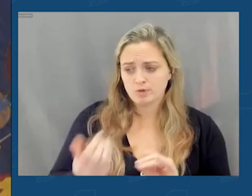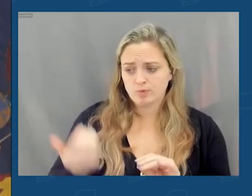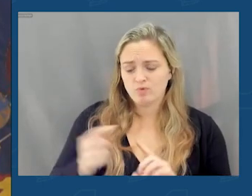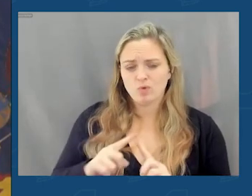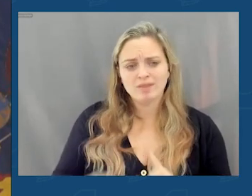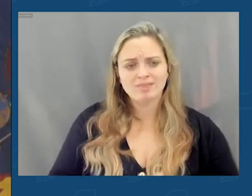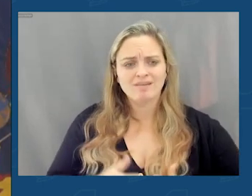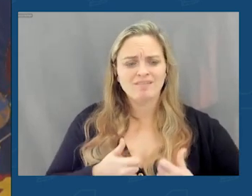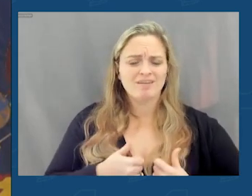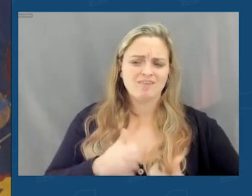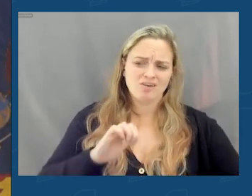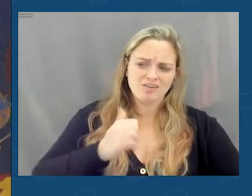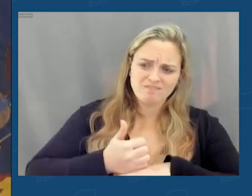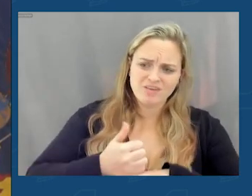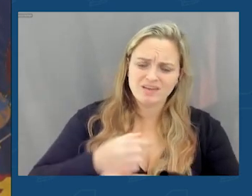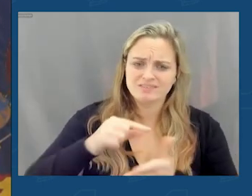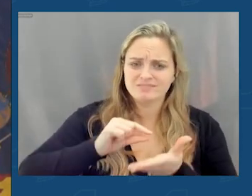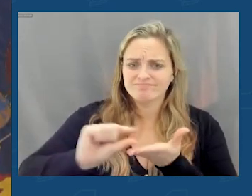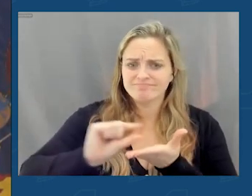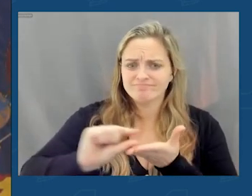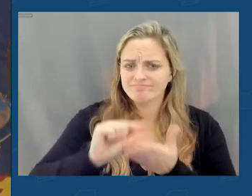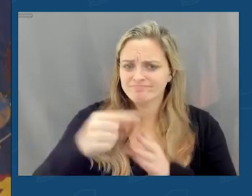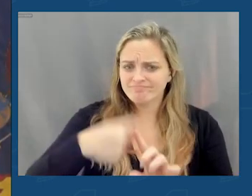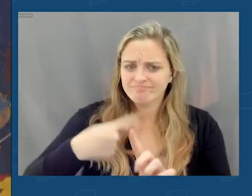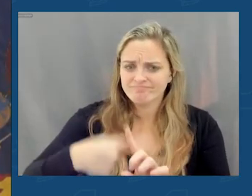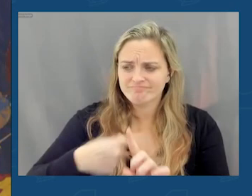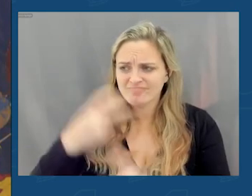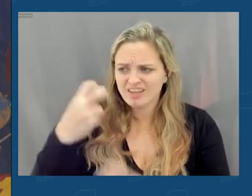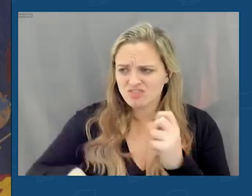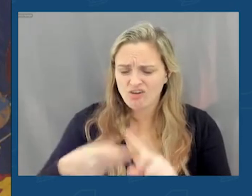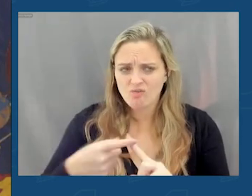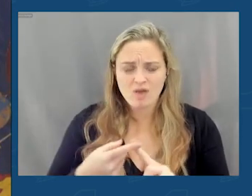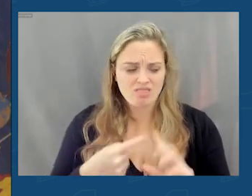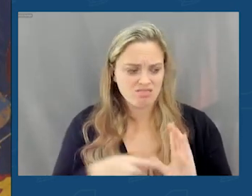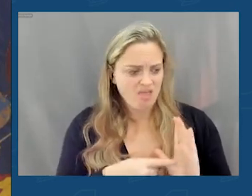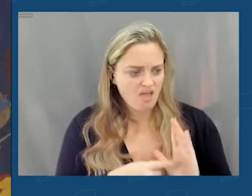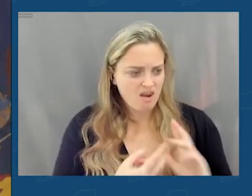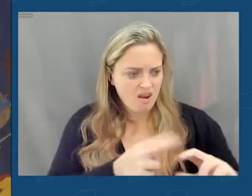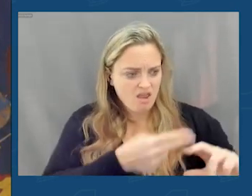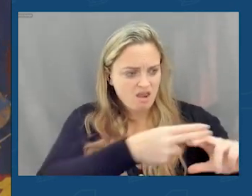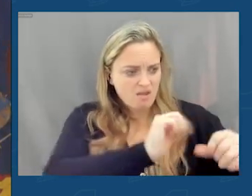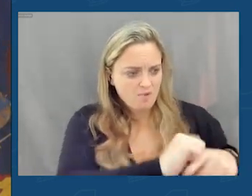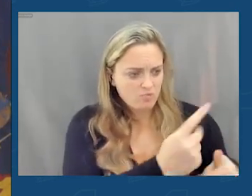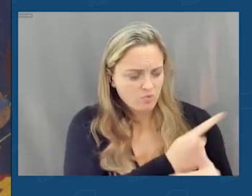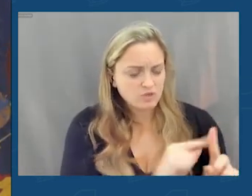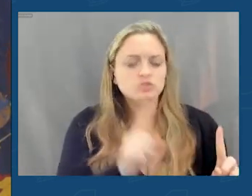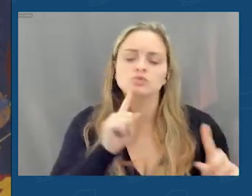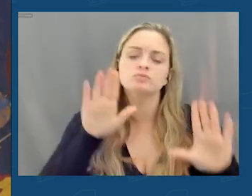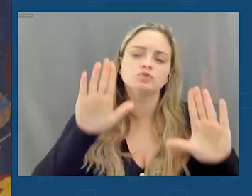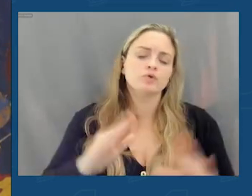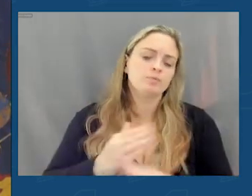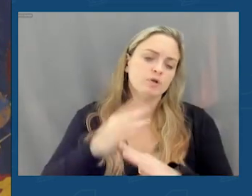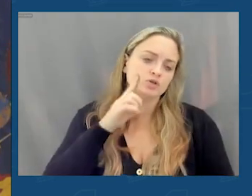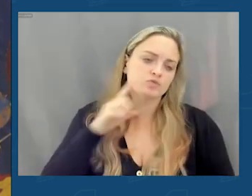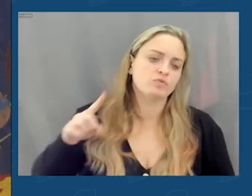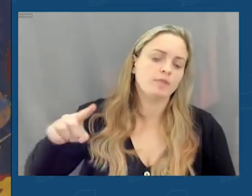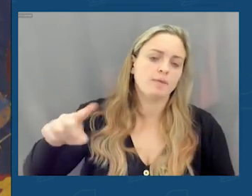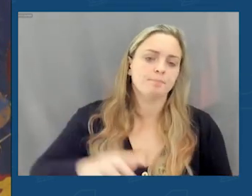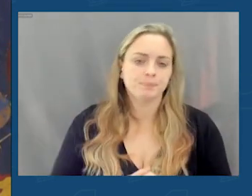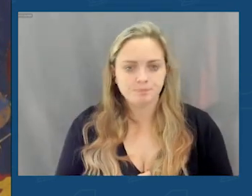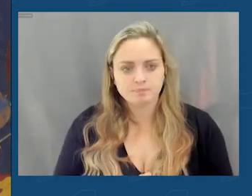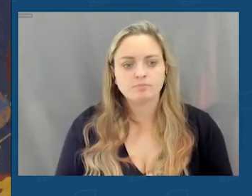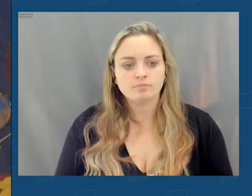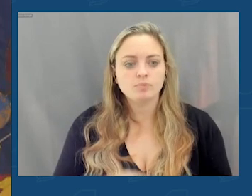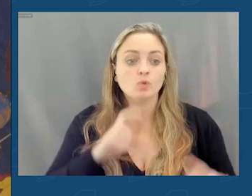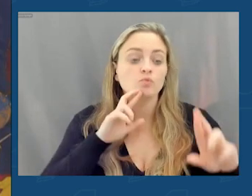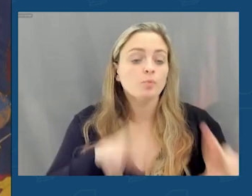on a fixed income, and it's so much harder when they rack up debt. And so this is a great protection for them. Reporting medical debt